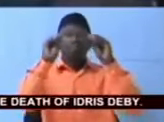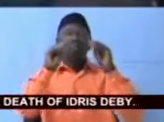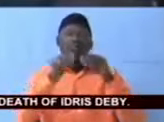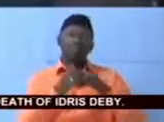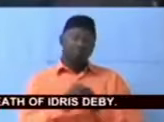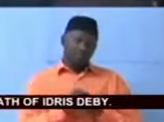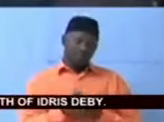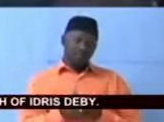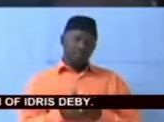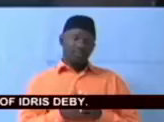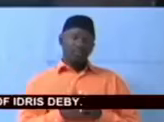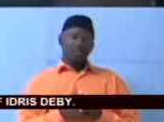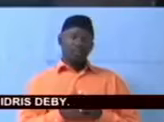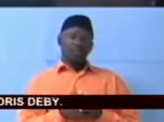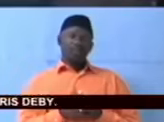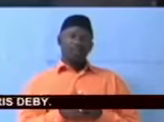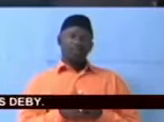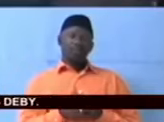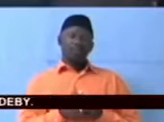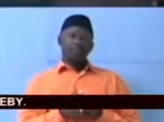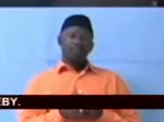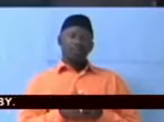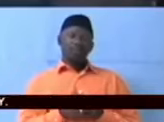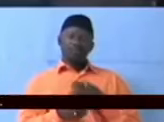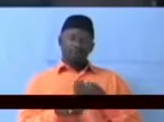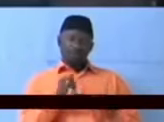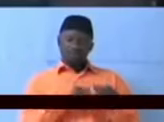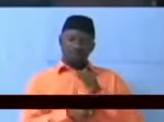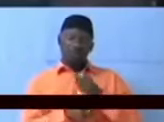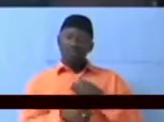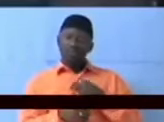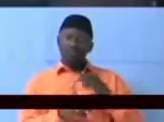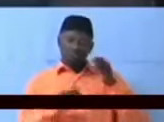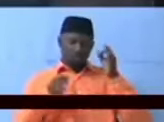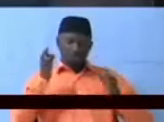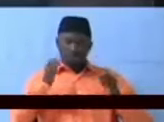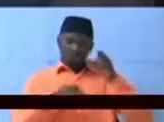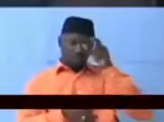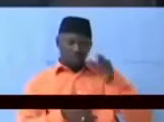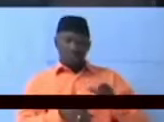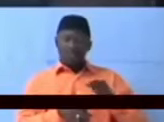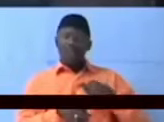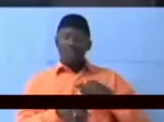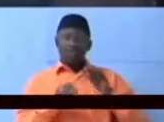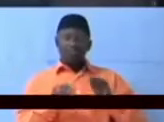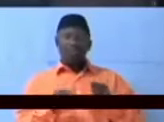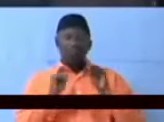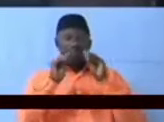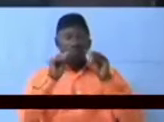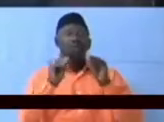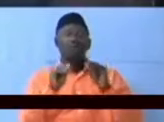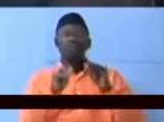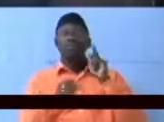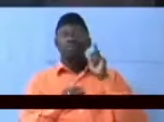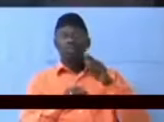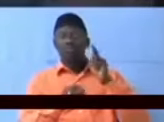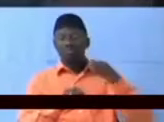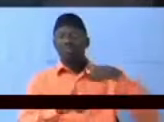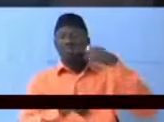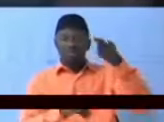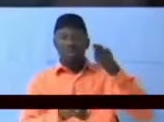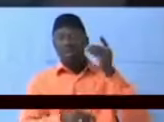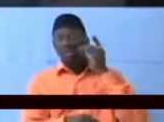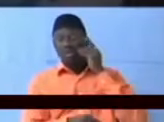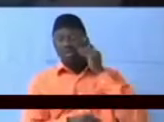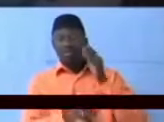So I went to court and then maintain my position that this case will be adjourned to the subsequent adjourned date for sentencing. Ci